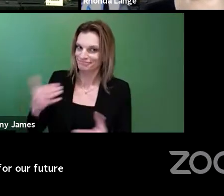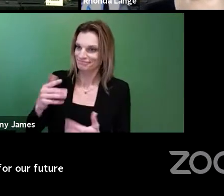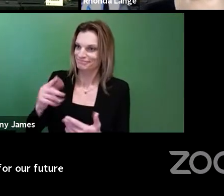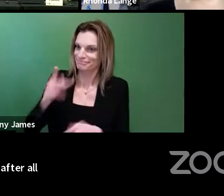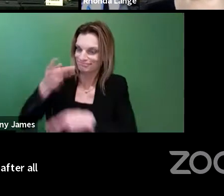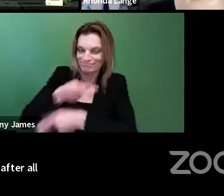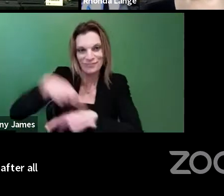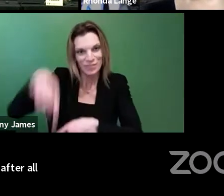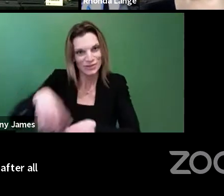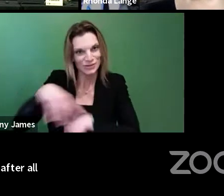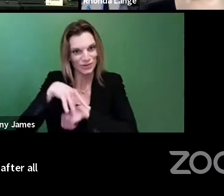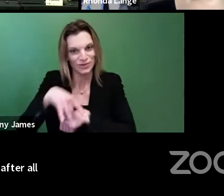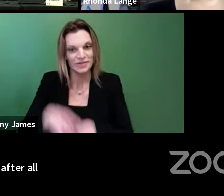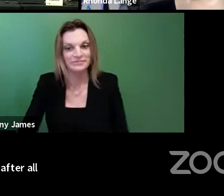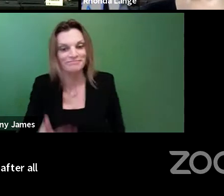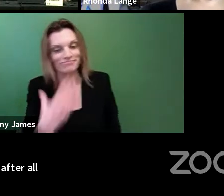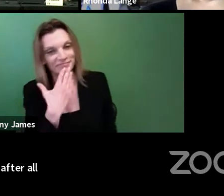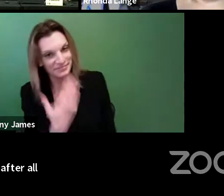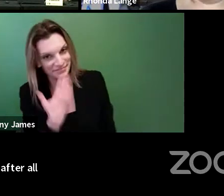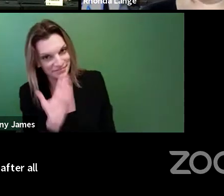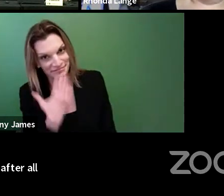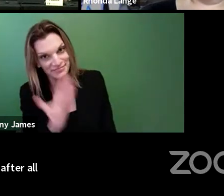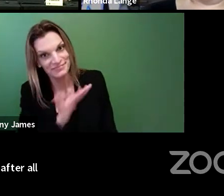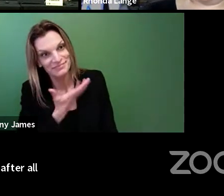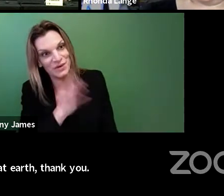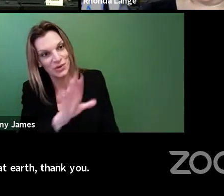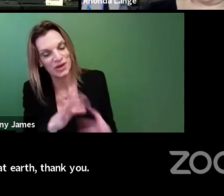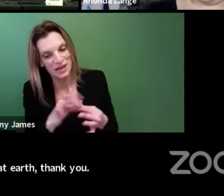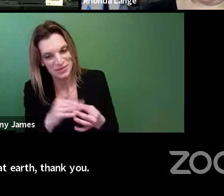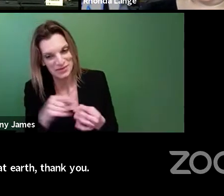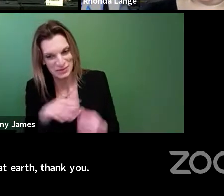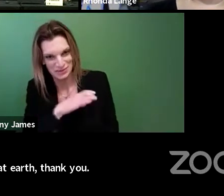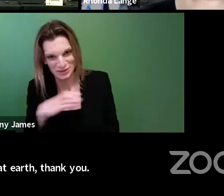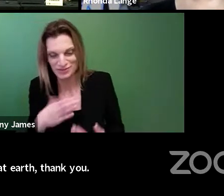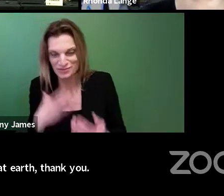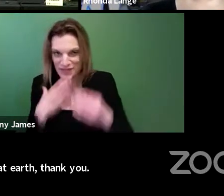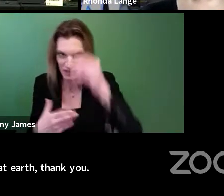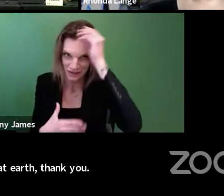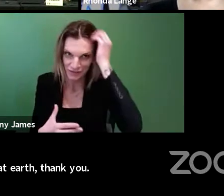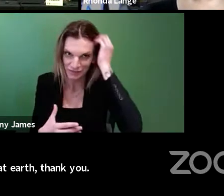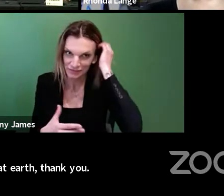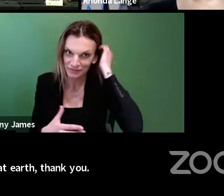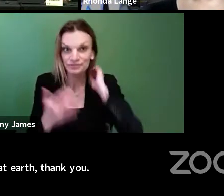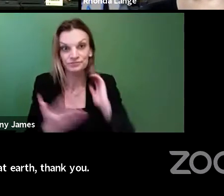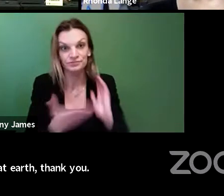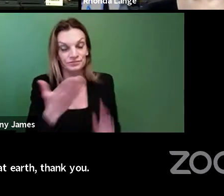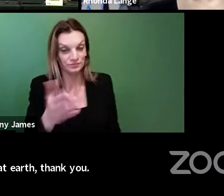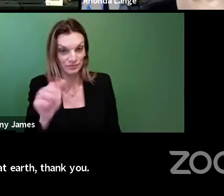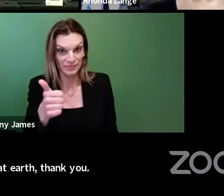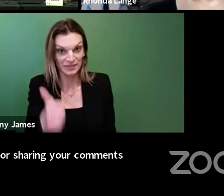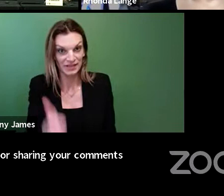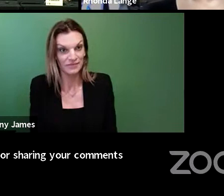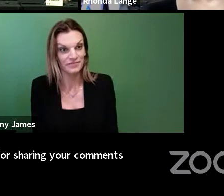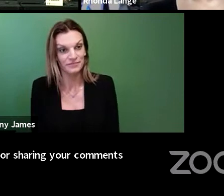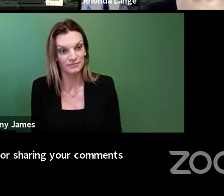Thank you. Jesse, thank you for sharing your comments with the commission. 10.